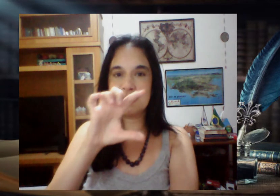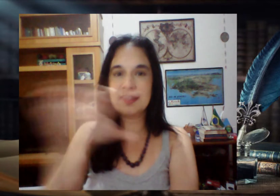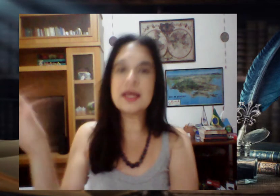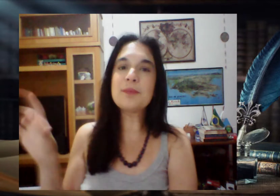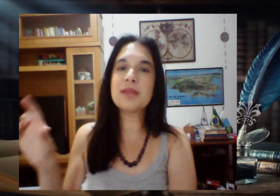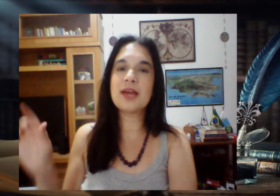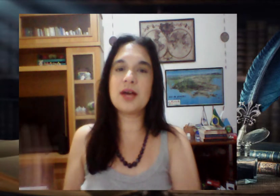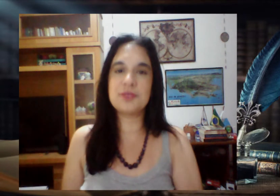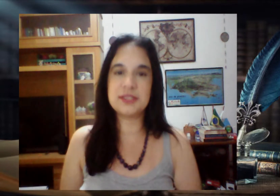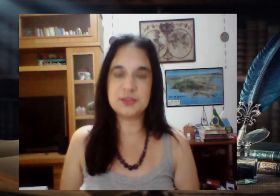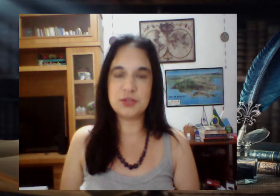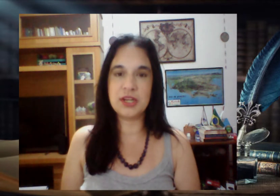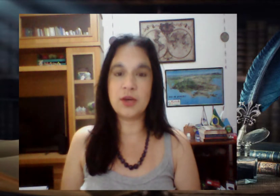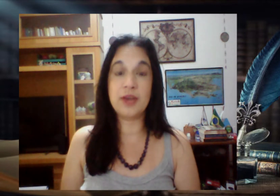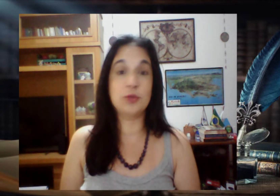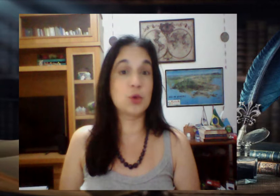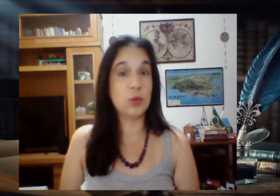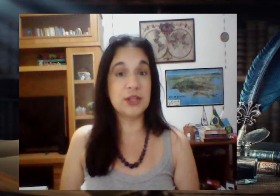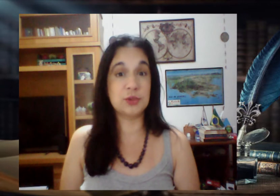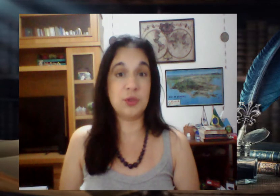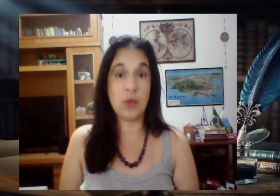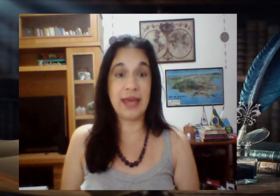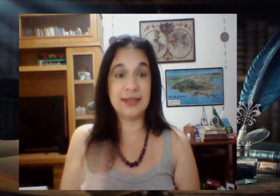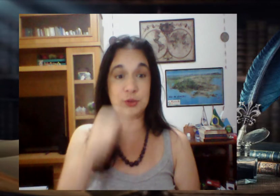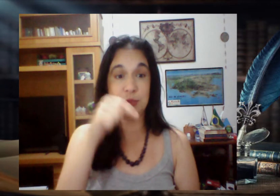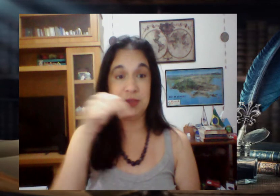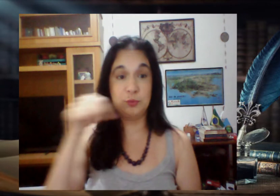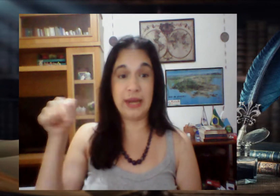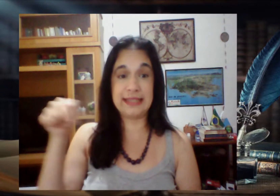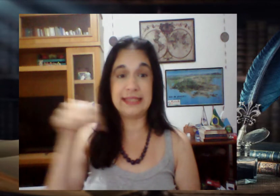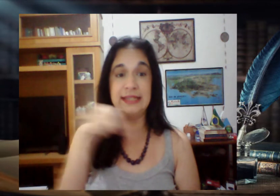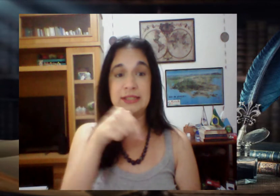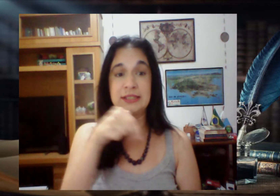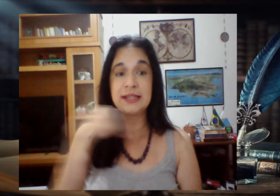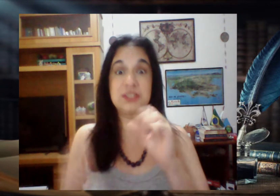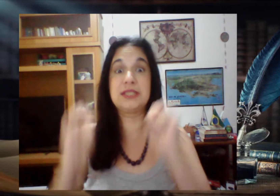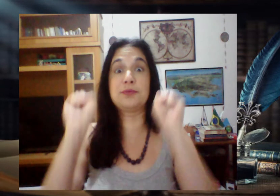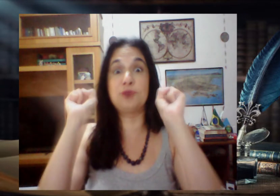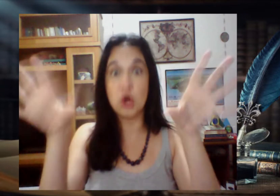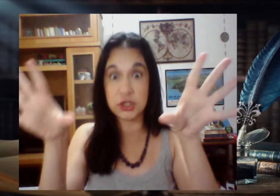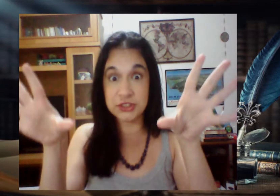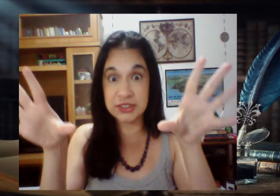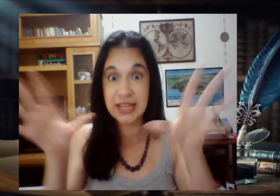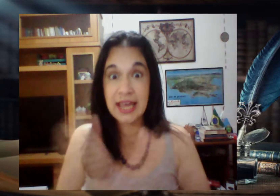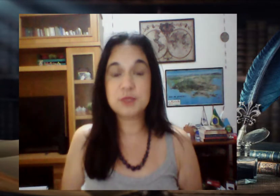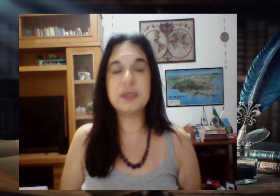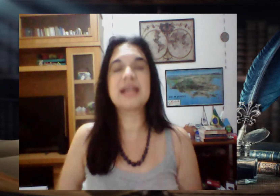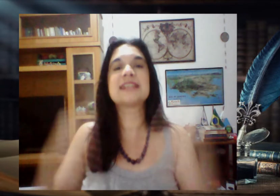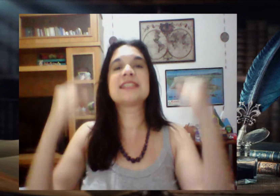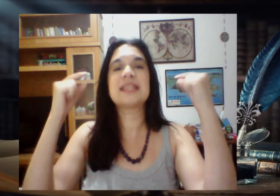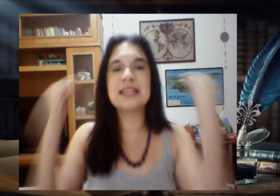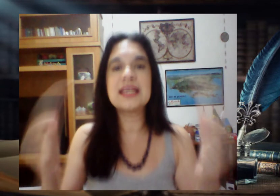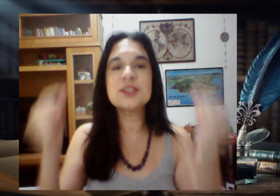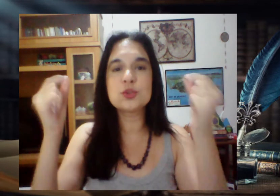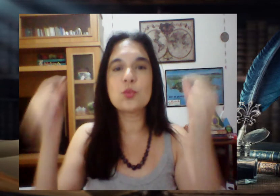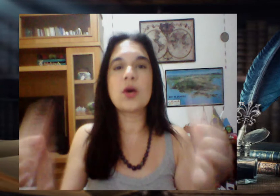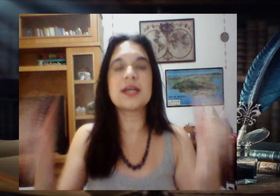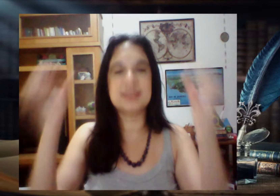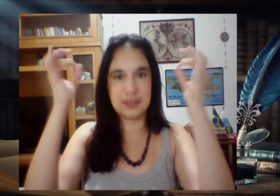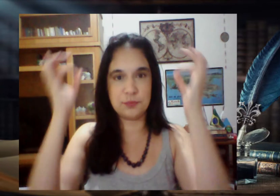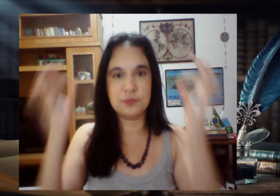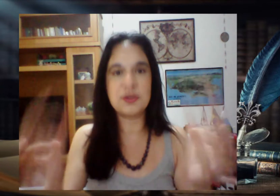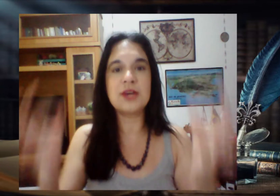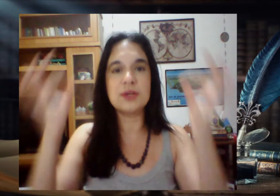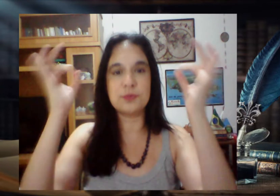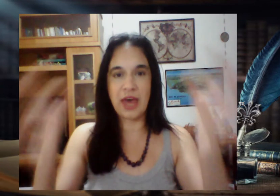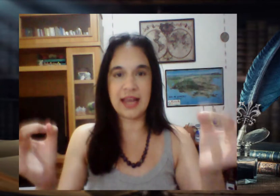the thumbnail of this video and you were wondering why it's written right here, divorce, it's because this was